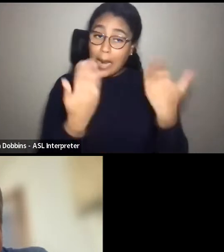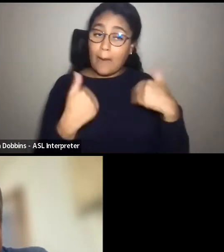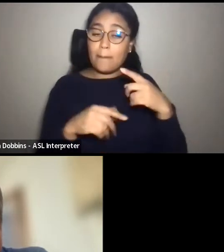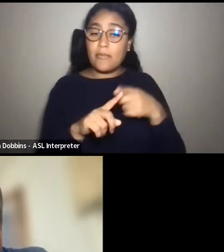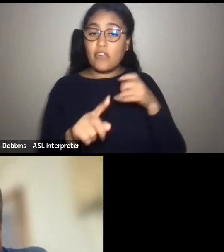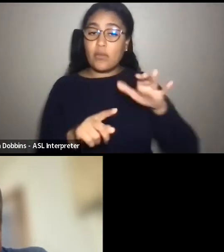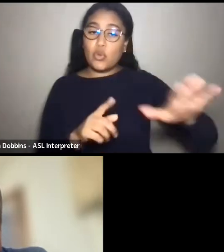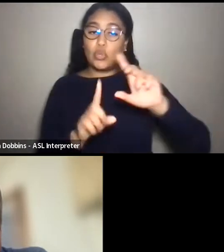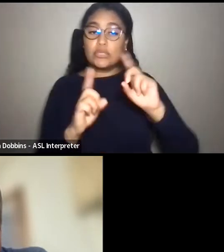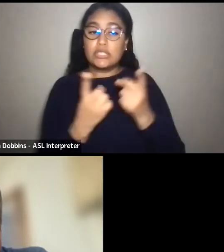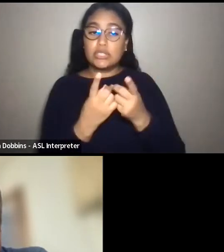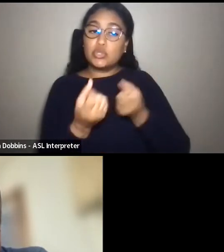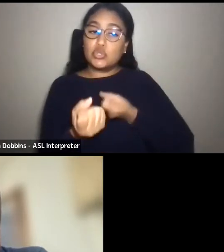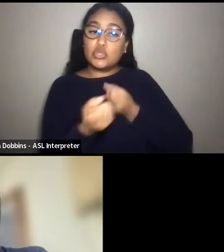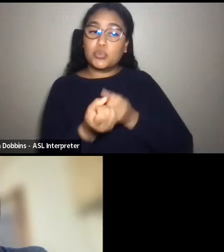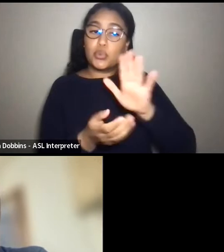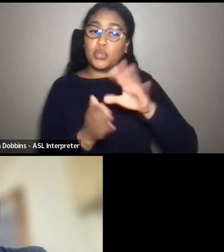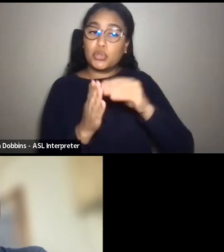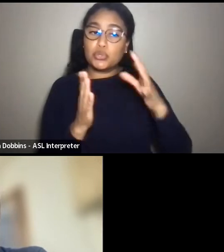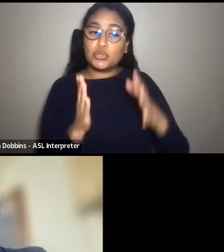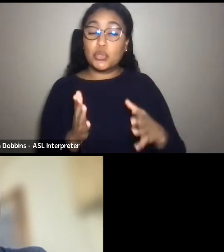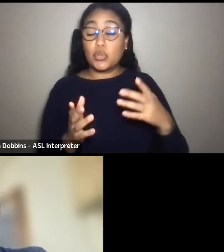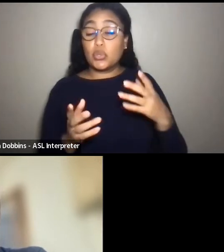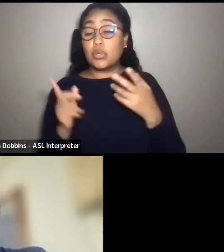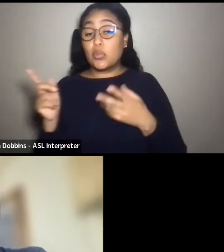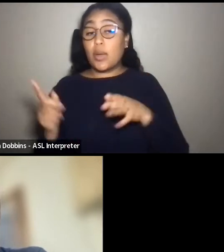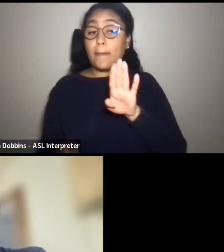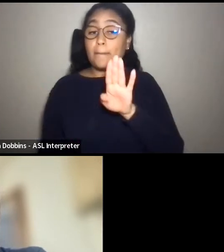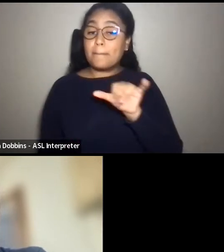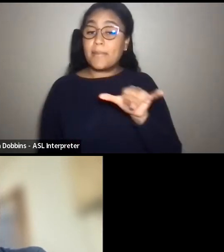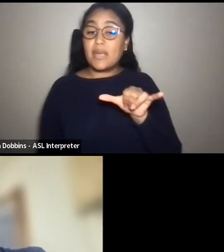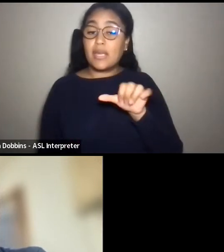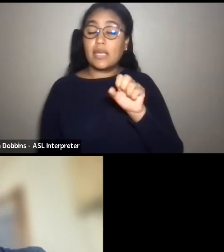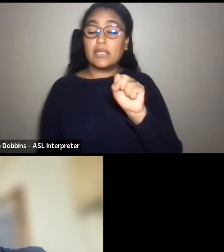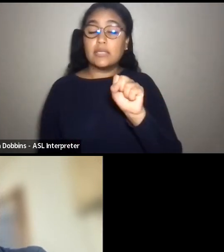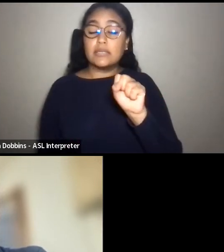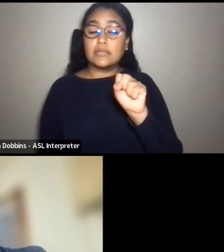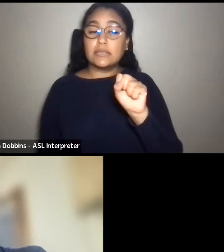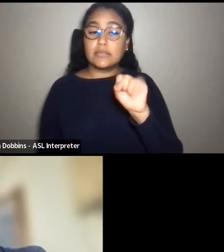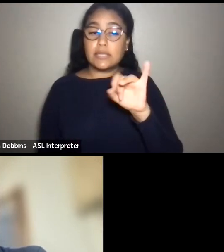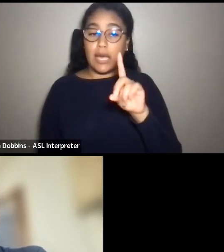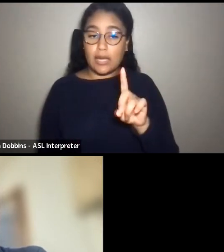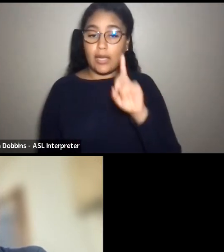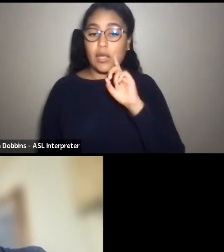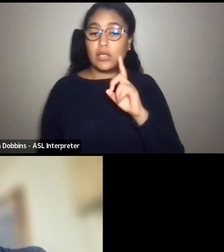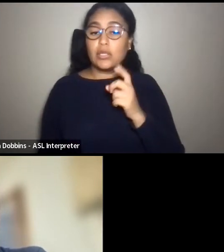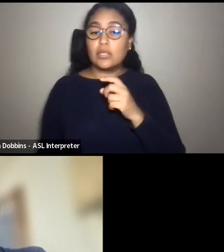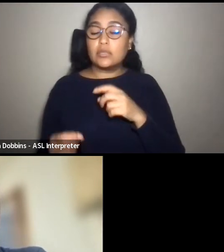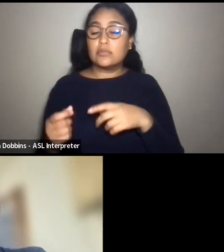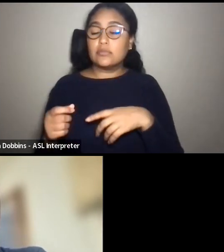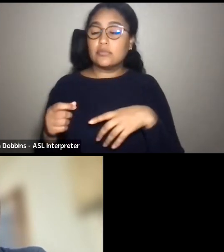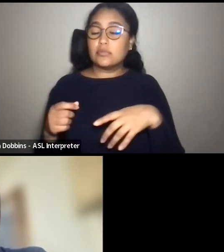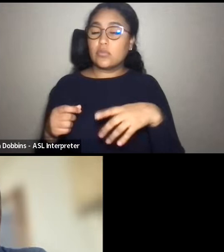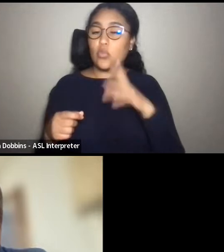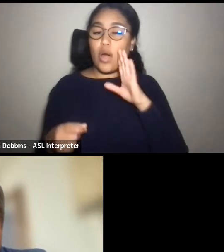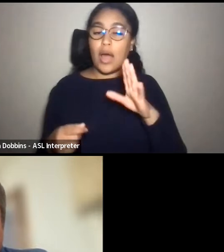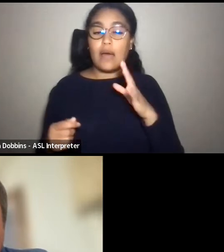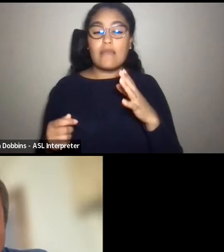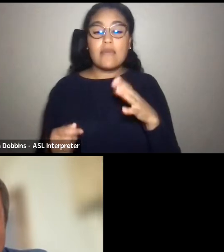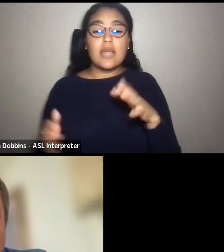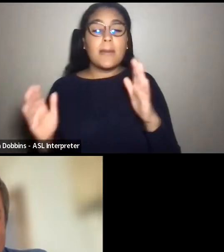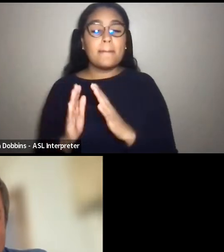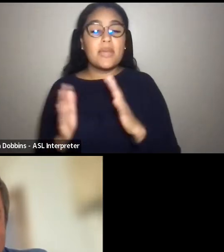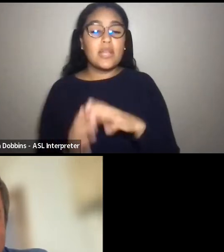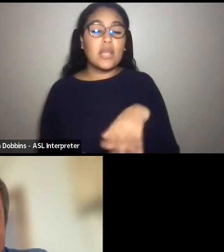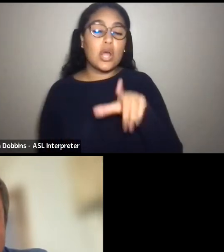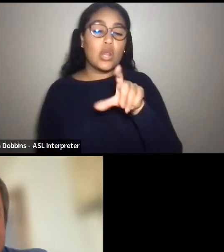district to come and support your student. So we'll be at Bayside Performing Arts Center. We start at 5:45. We're having a mini lowrider car show, and we have a